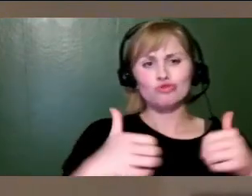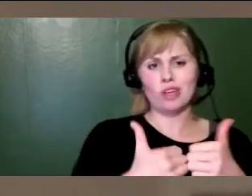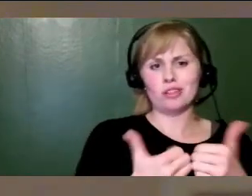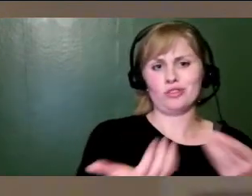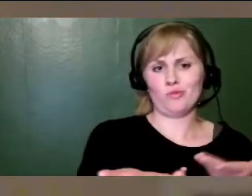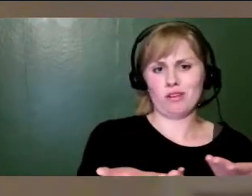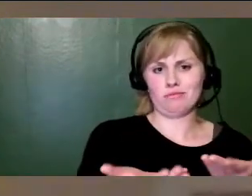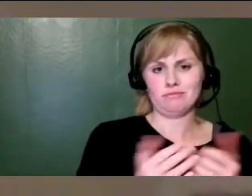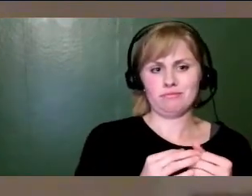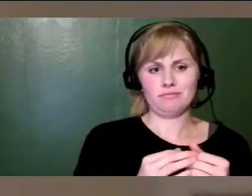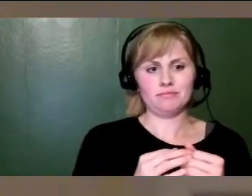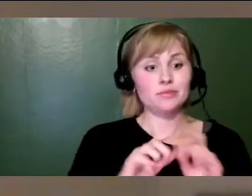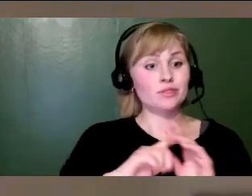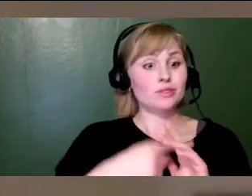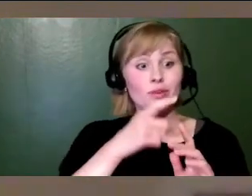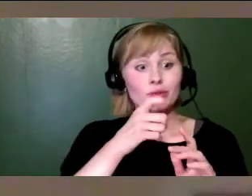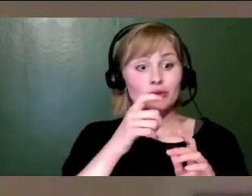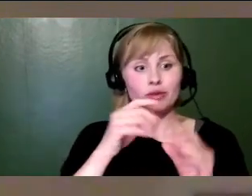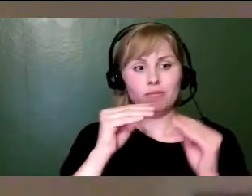We'll start with Professor Carton.